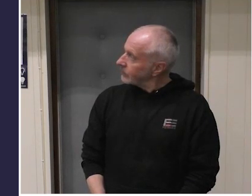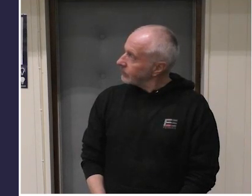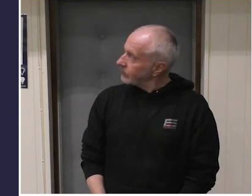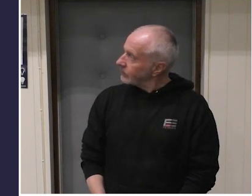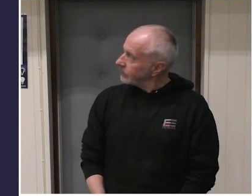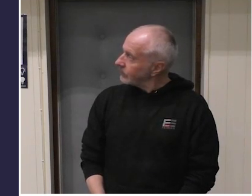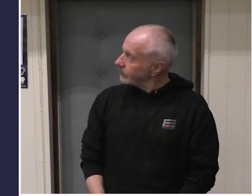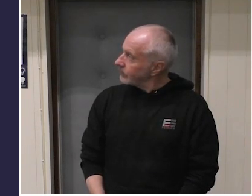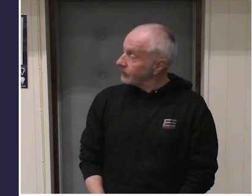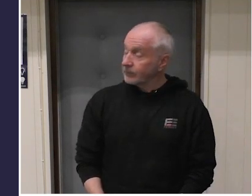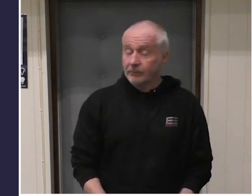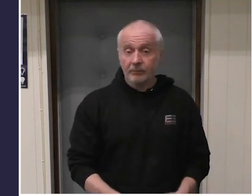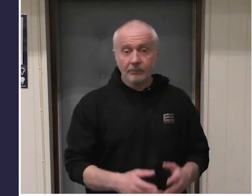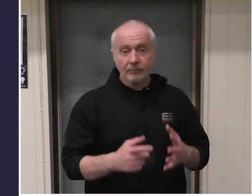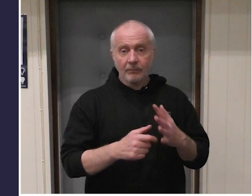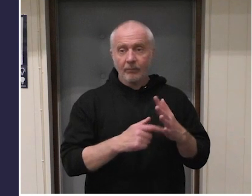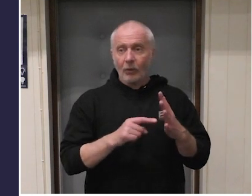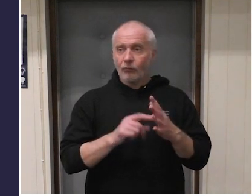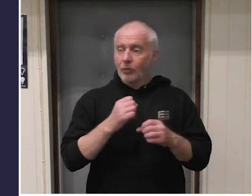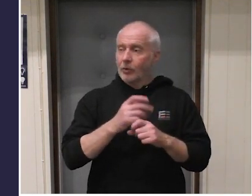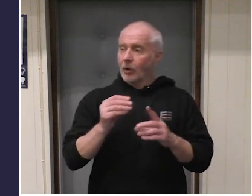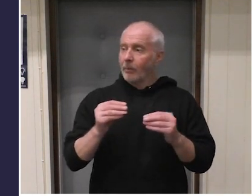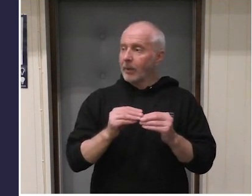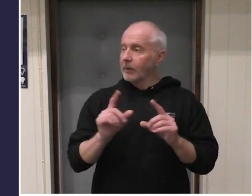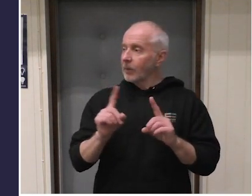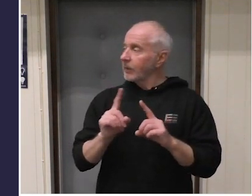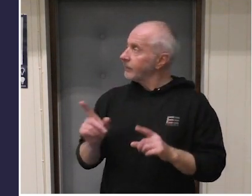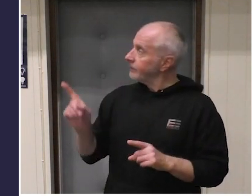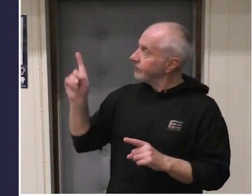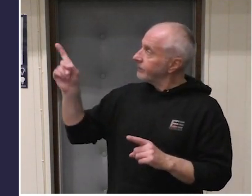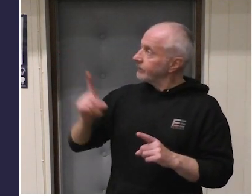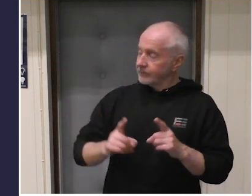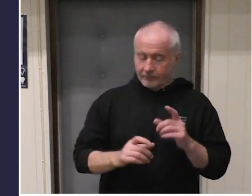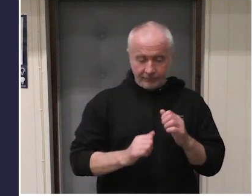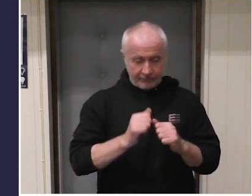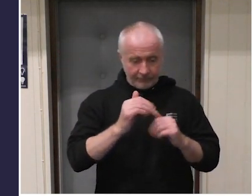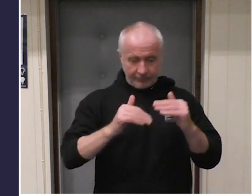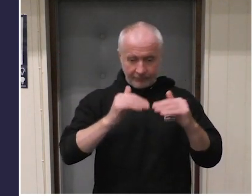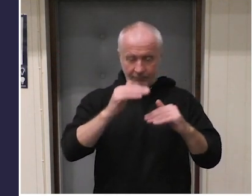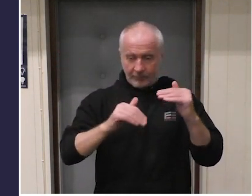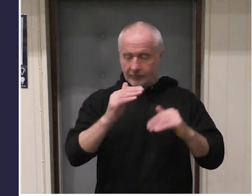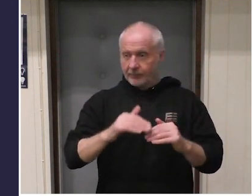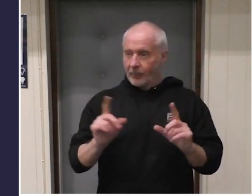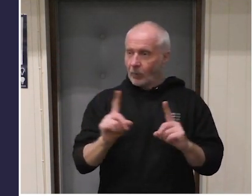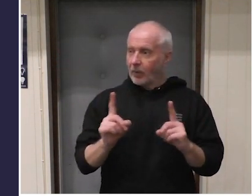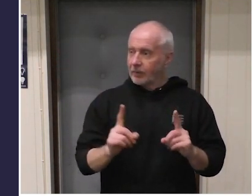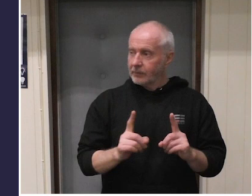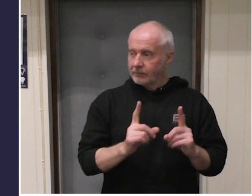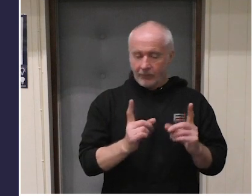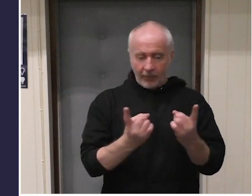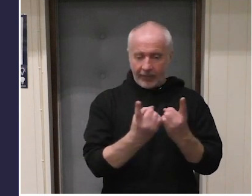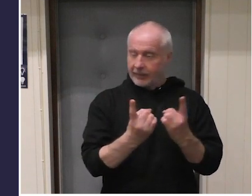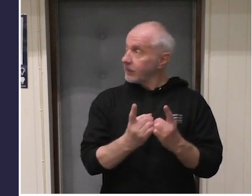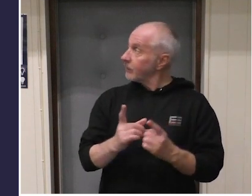So Rube Goldberg machine is an artificially constructed series of